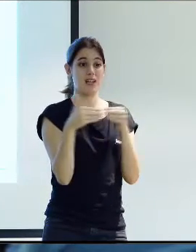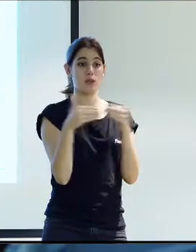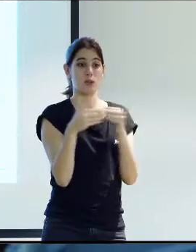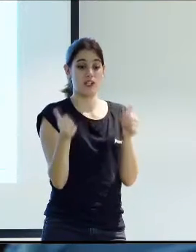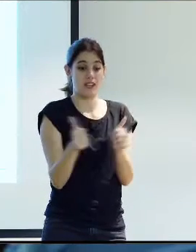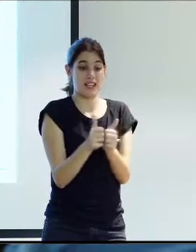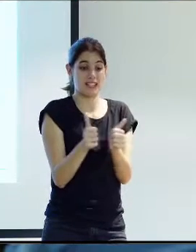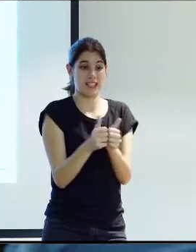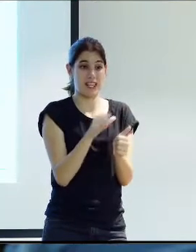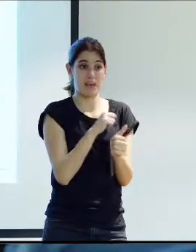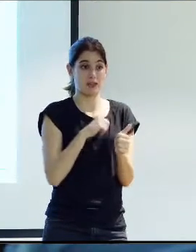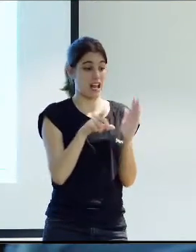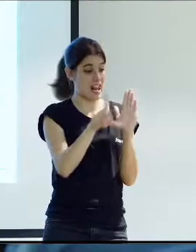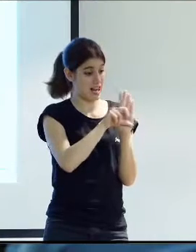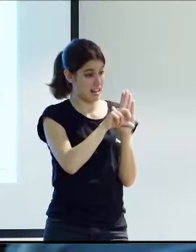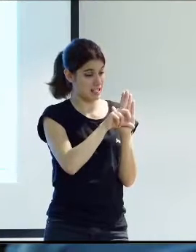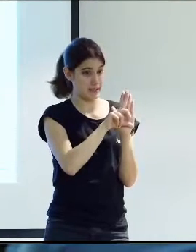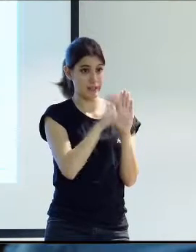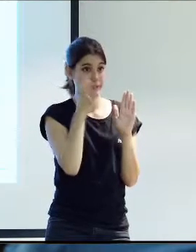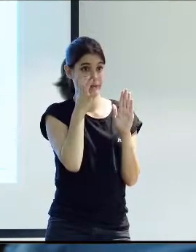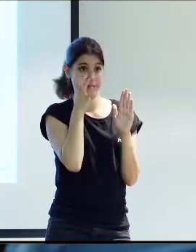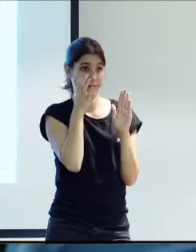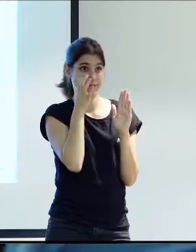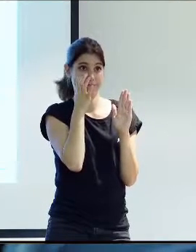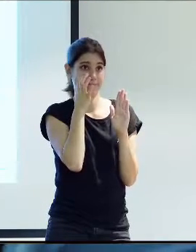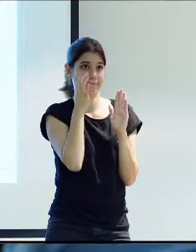the user of a personal assistant with this law has